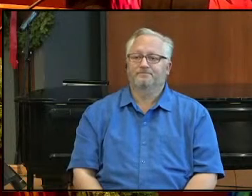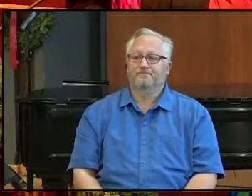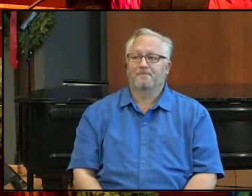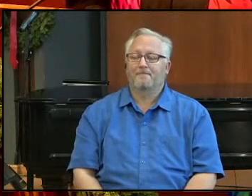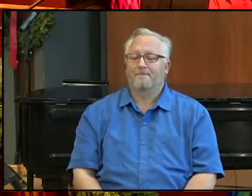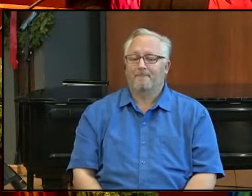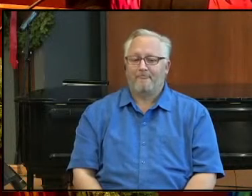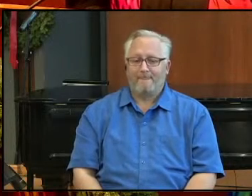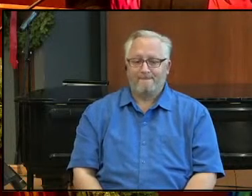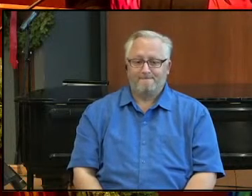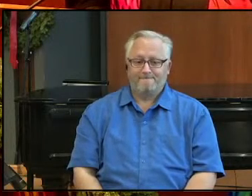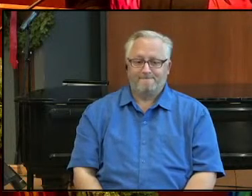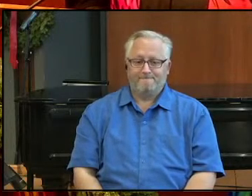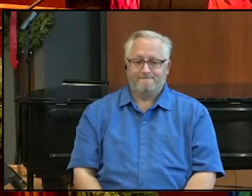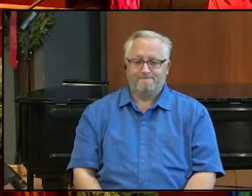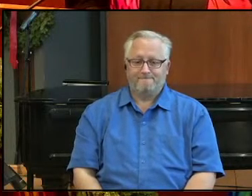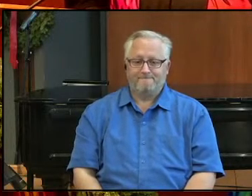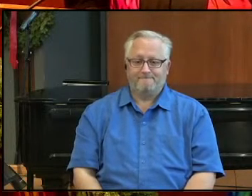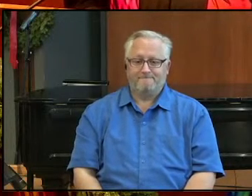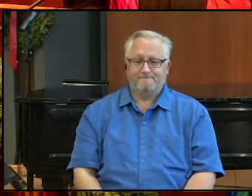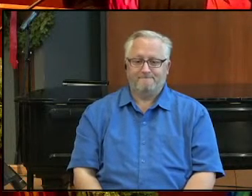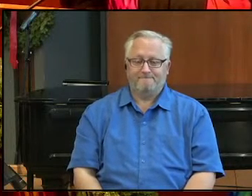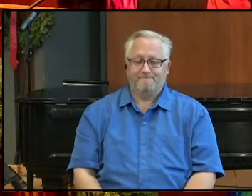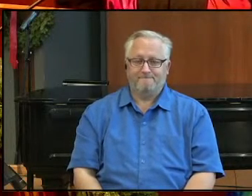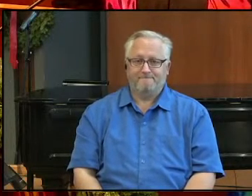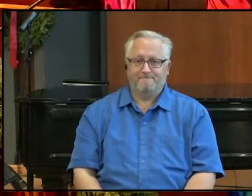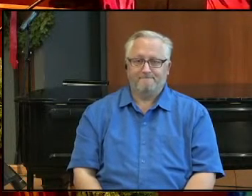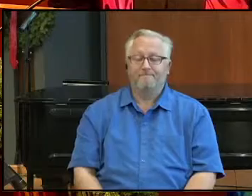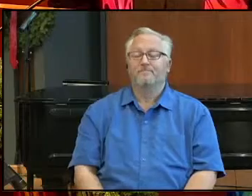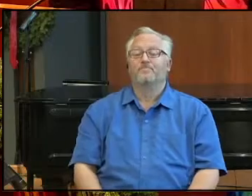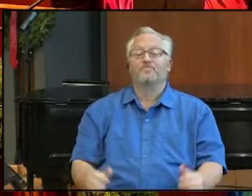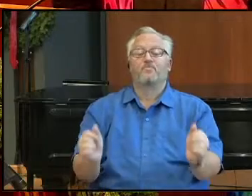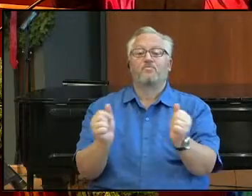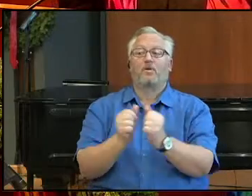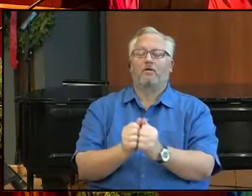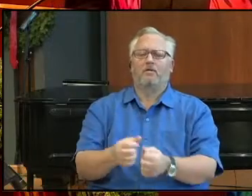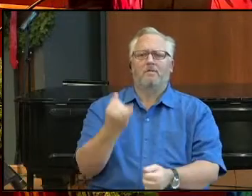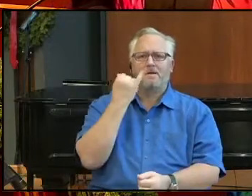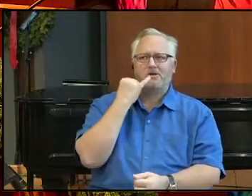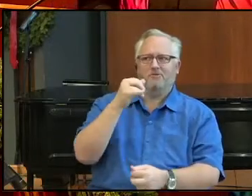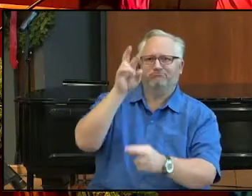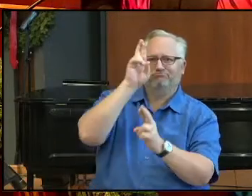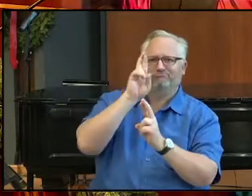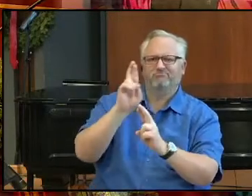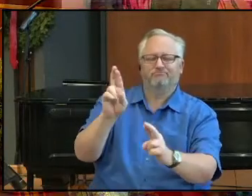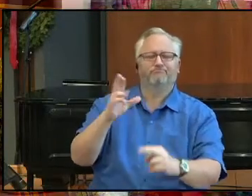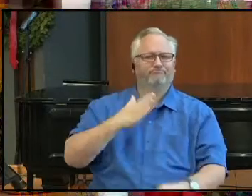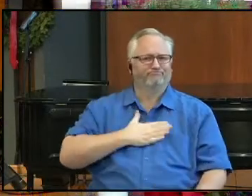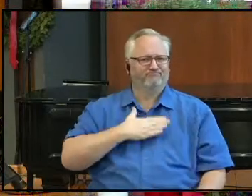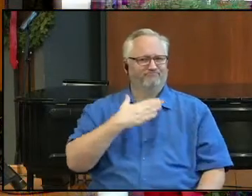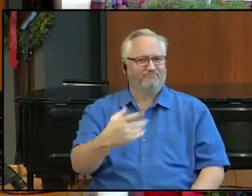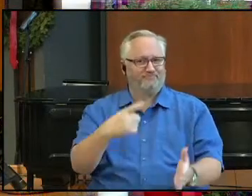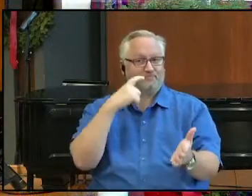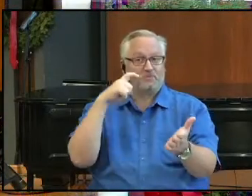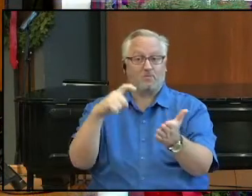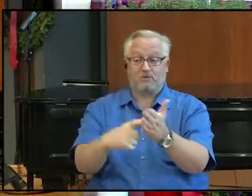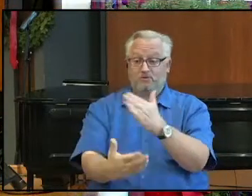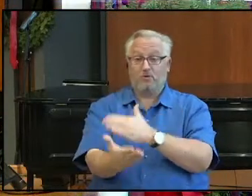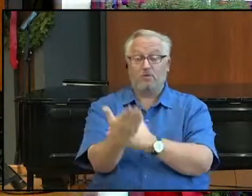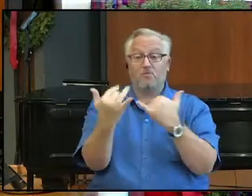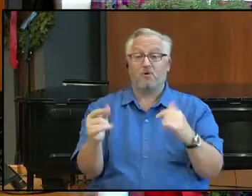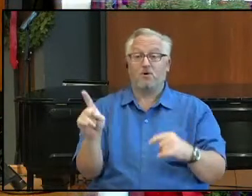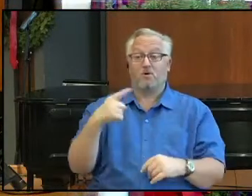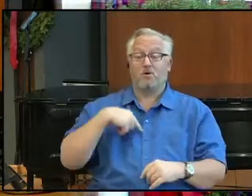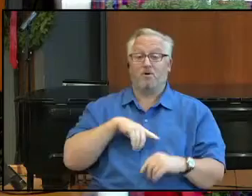una bienvenida a todos. In a spirit of reverence, We acknowledge that we gather this morning to